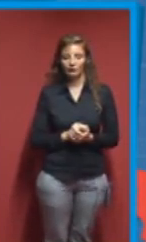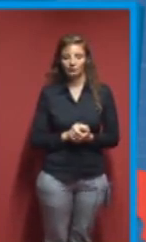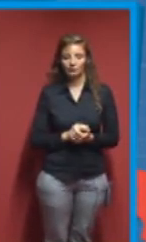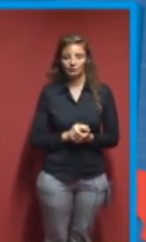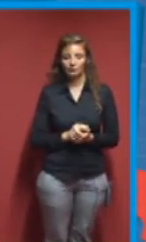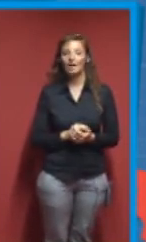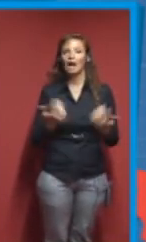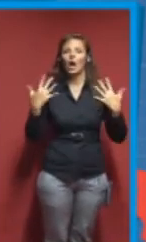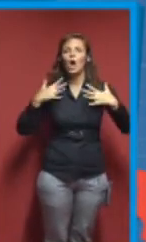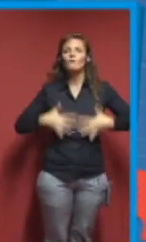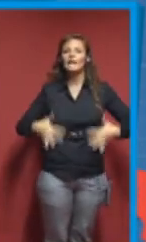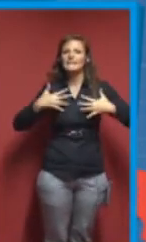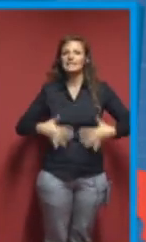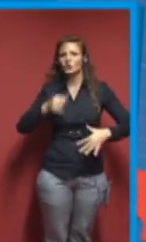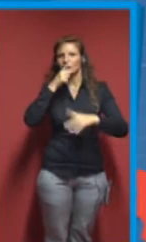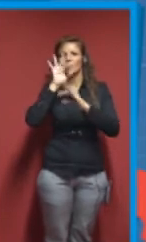È un vestito volante.